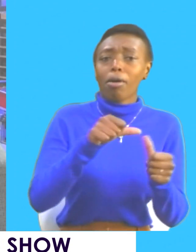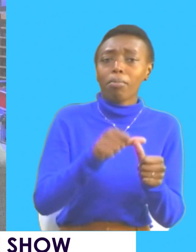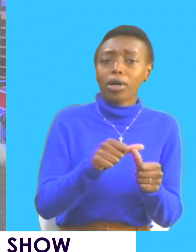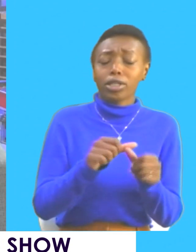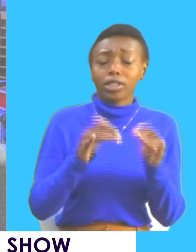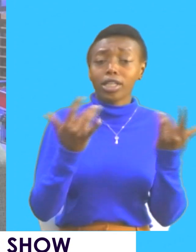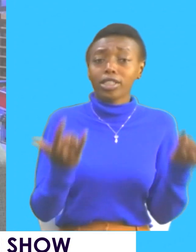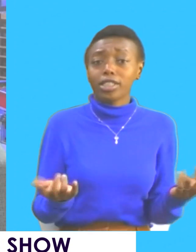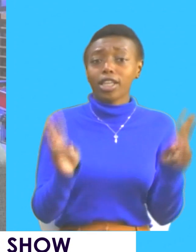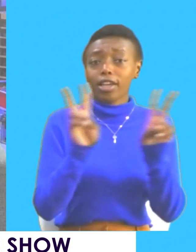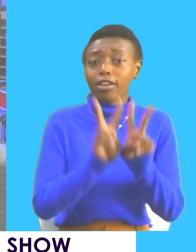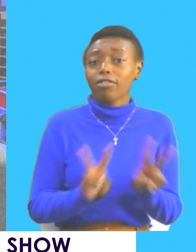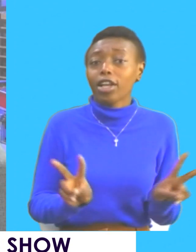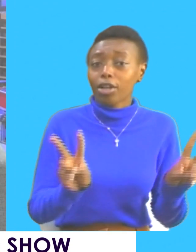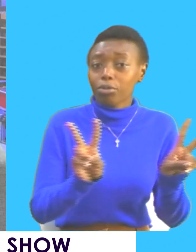staying relevant.